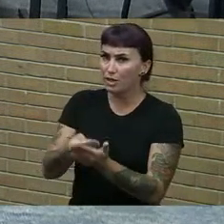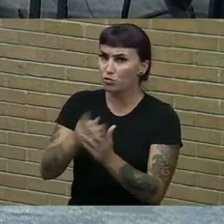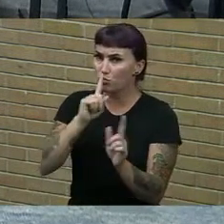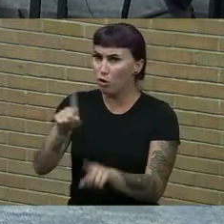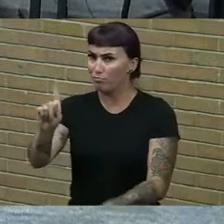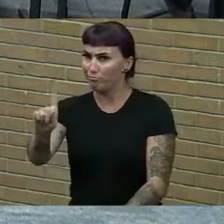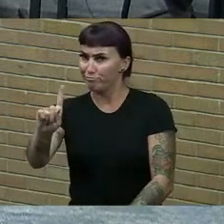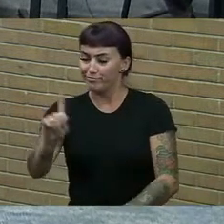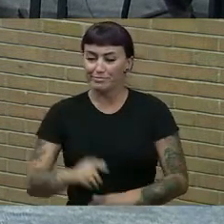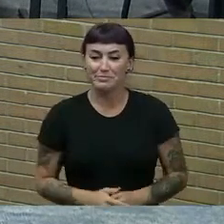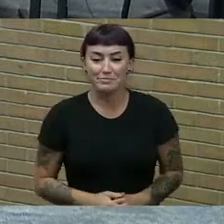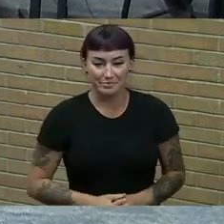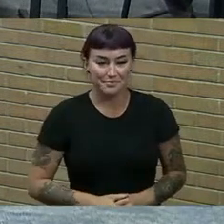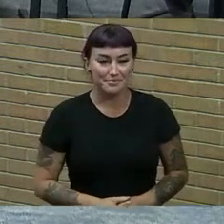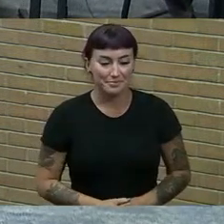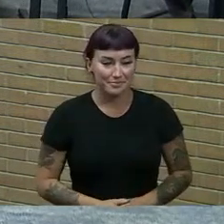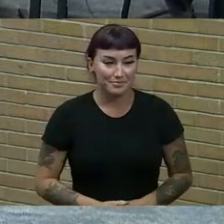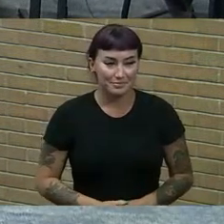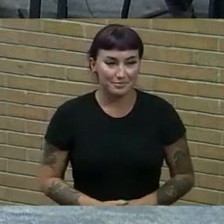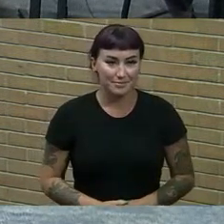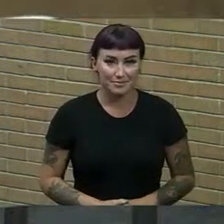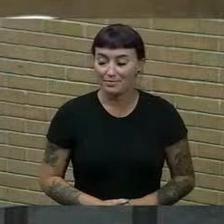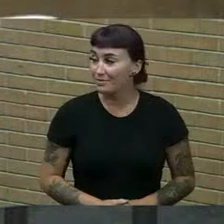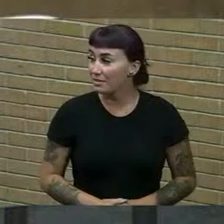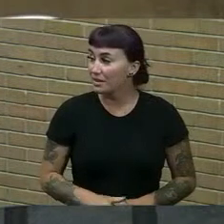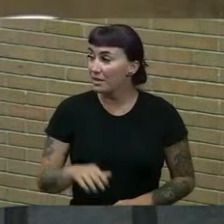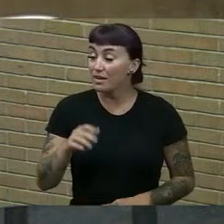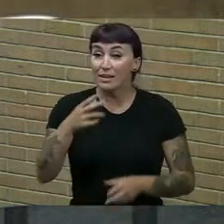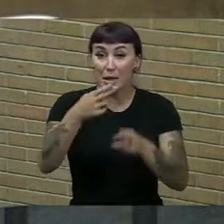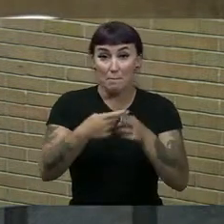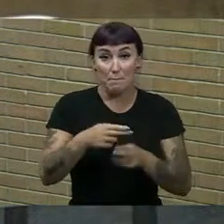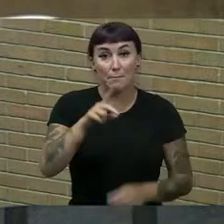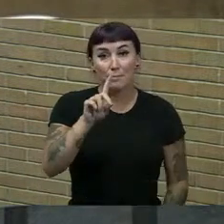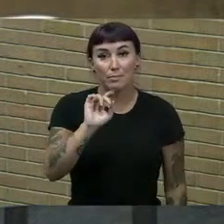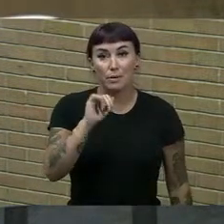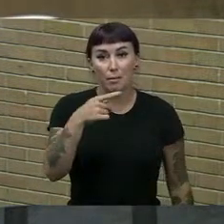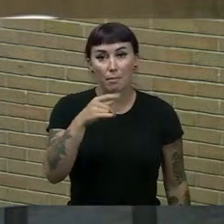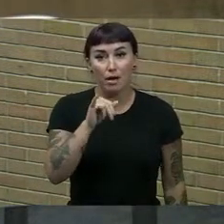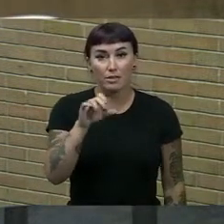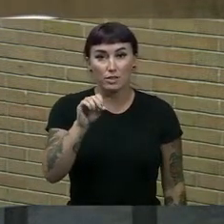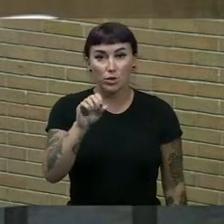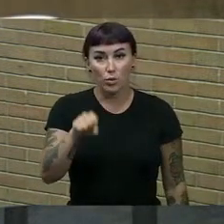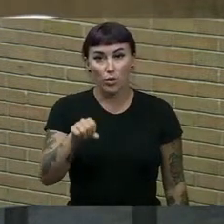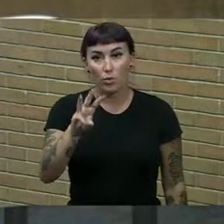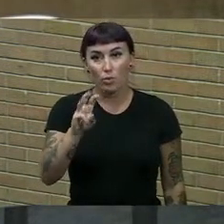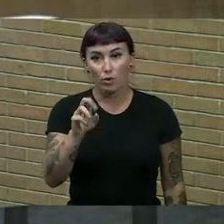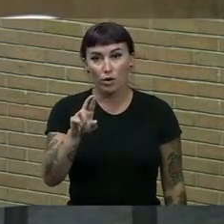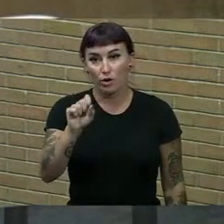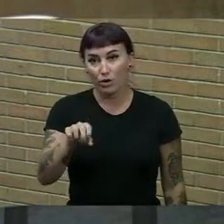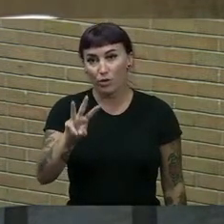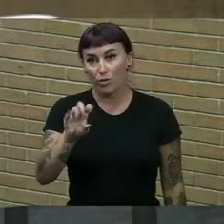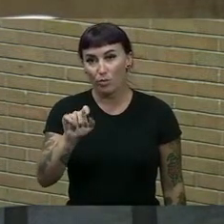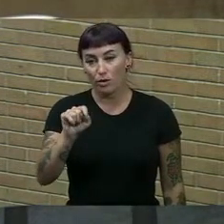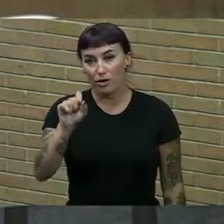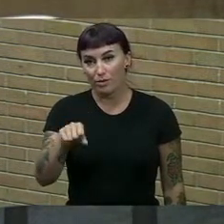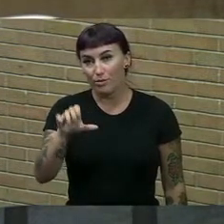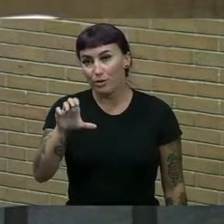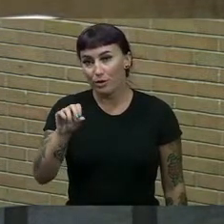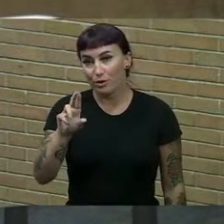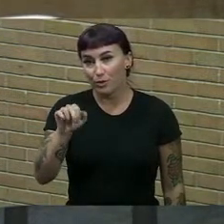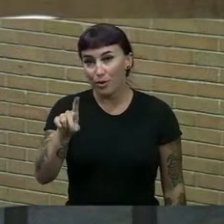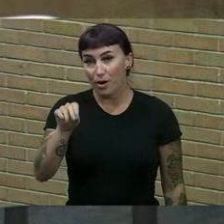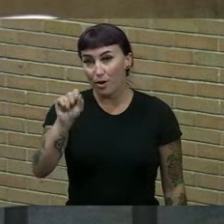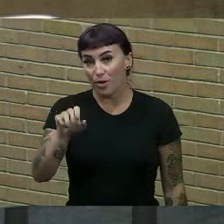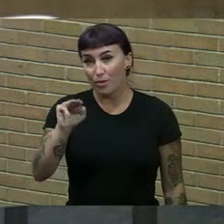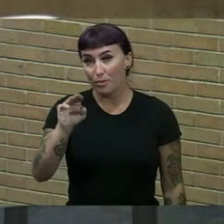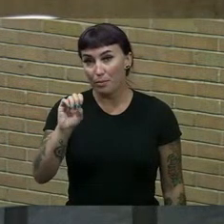Those are nothing to sneeze at. Councilmember DePonzio? Aye. Councilmember Werner? Aye. Councilmember Wilt? Aye. Councilmember Corrado?